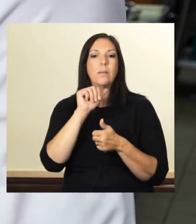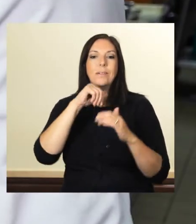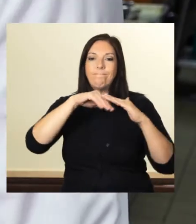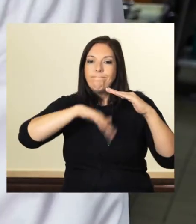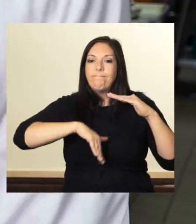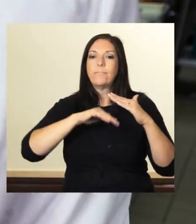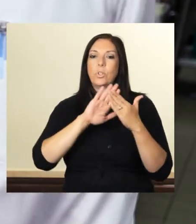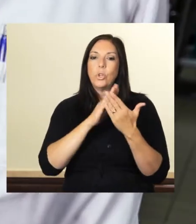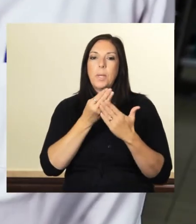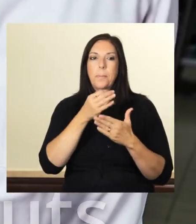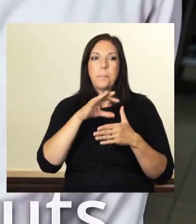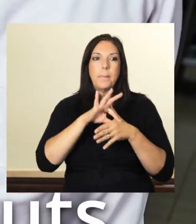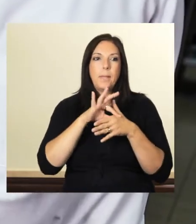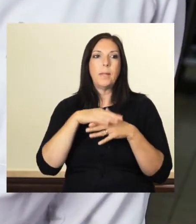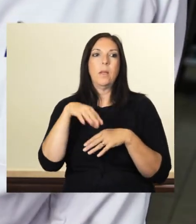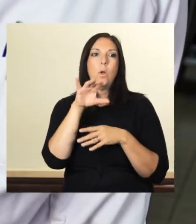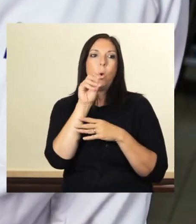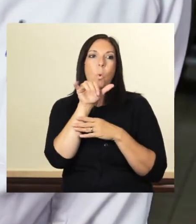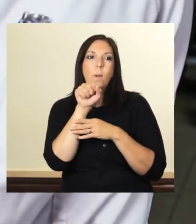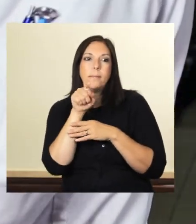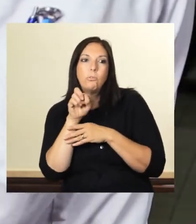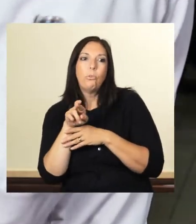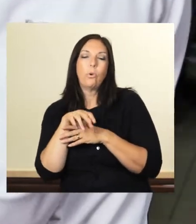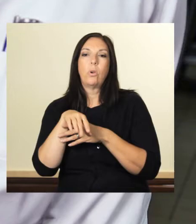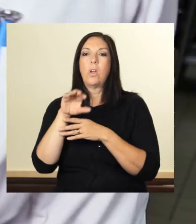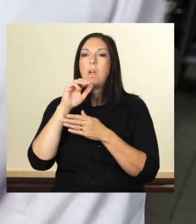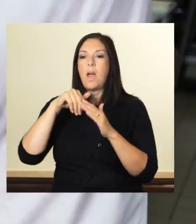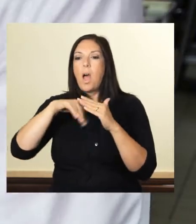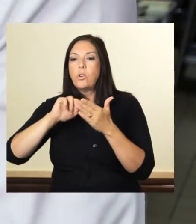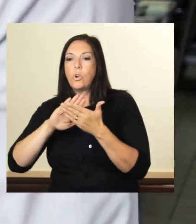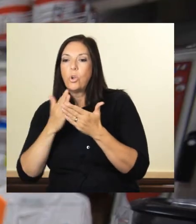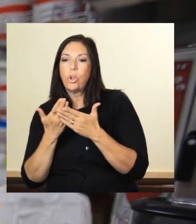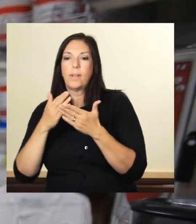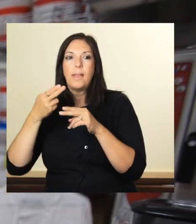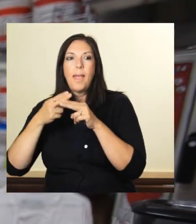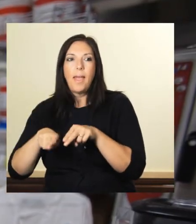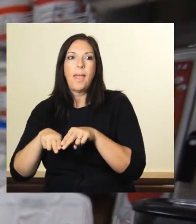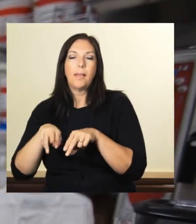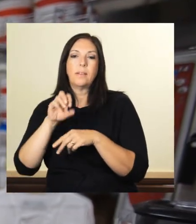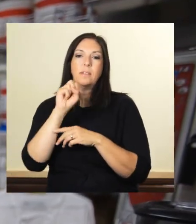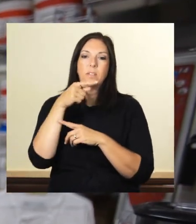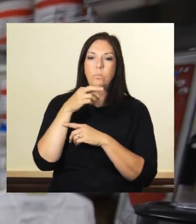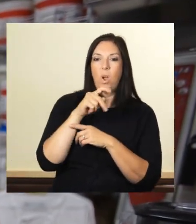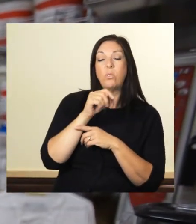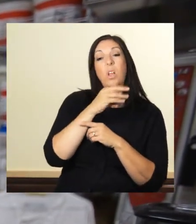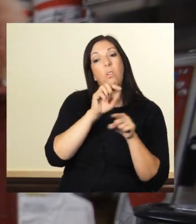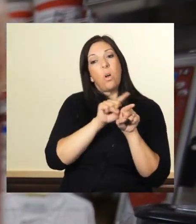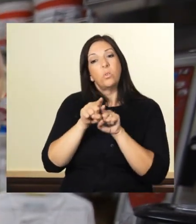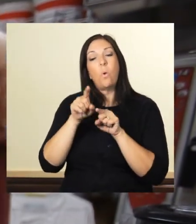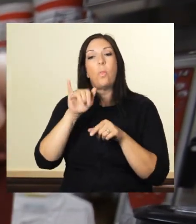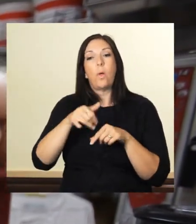undercooked eggs sprouts as well as unpasteurized milk or juices